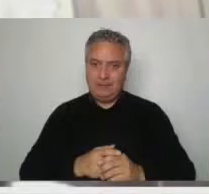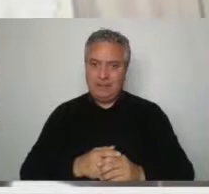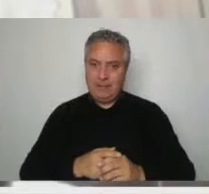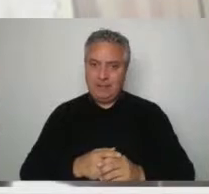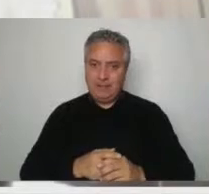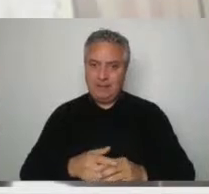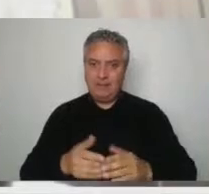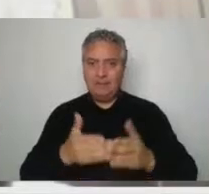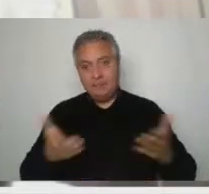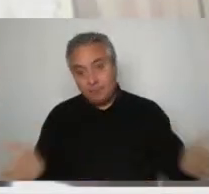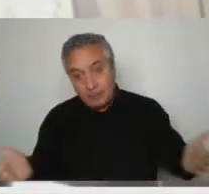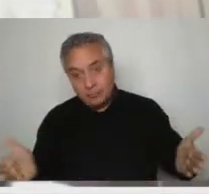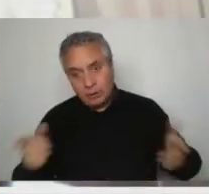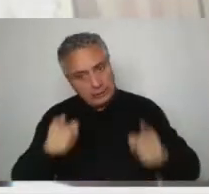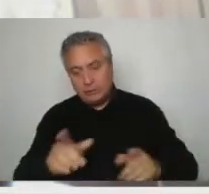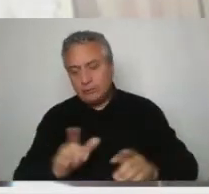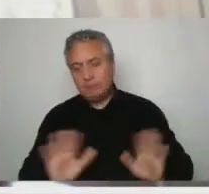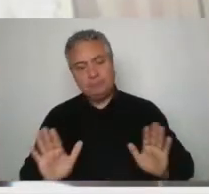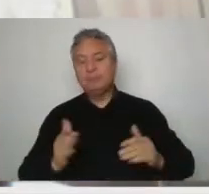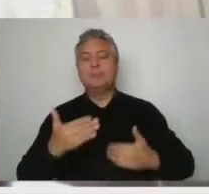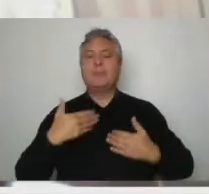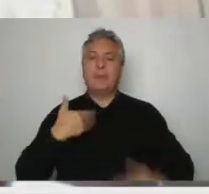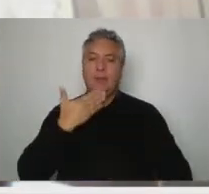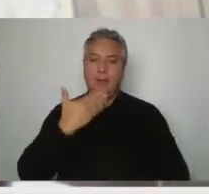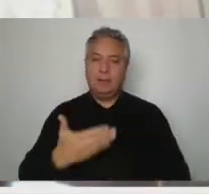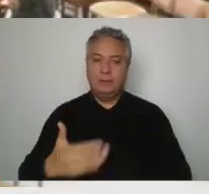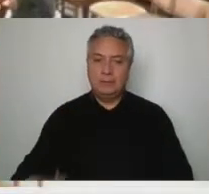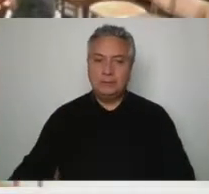with these indicators. And with that, I conclude.